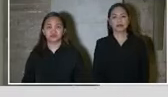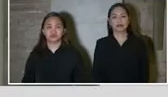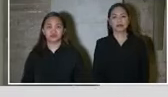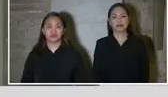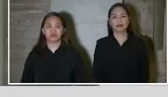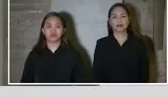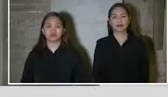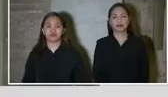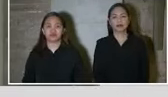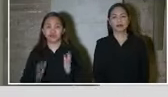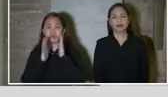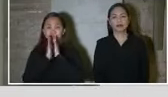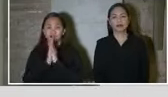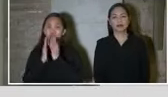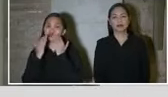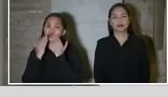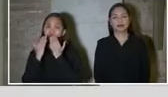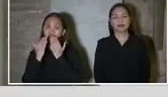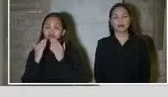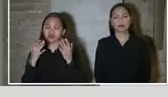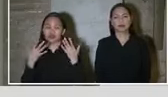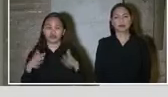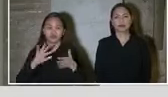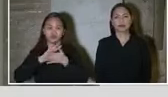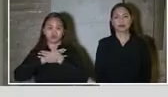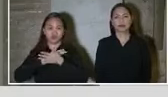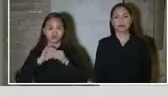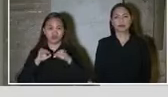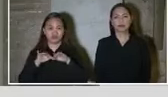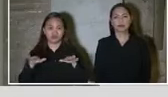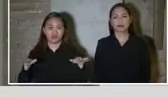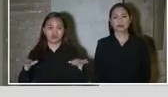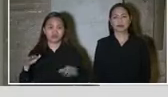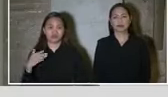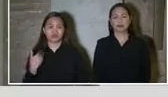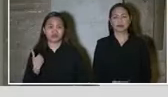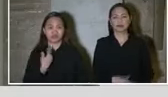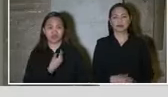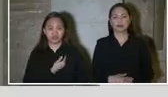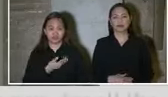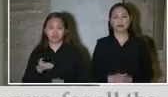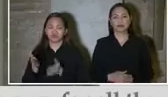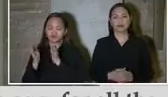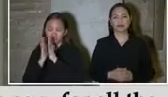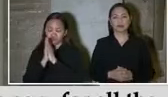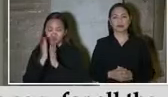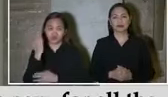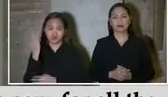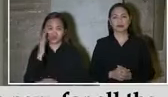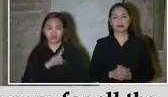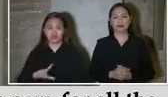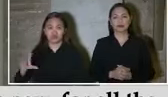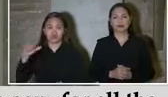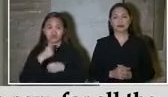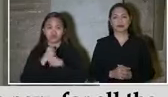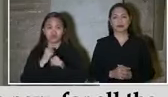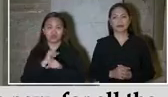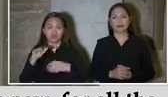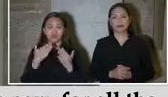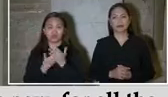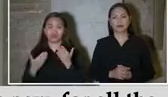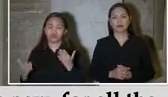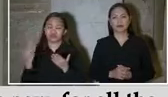Litany of Gratitude After the COVID Pandemic. Let us approach the Lord, who makes all things new,